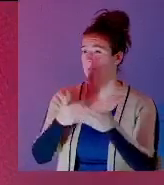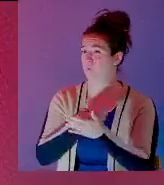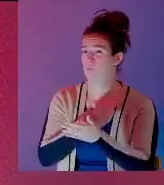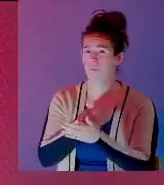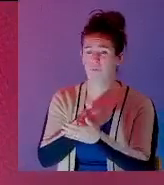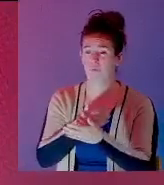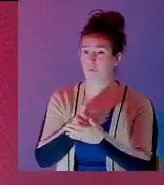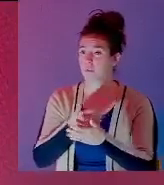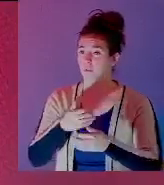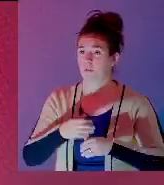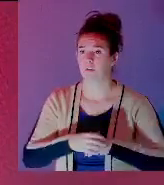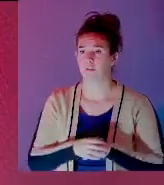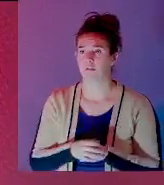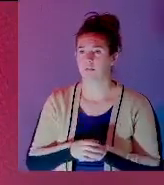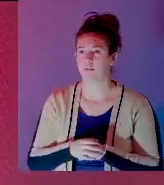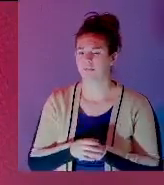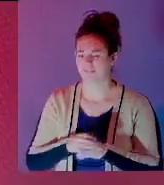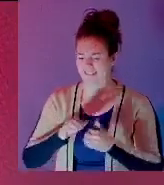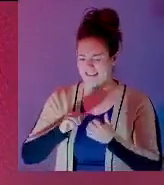How could I